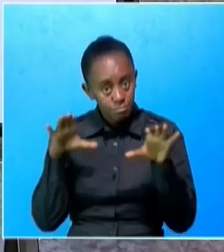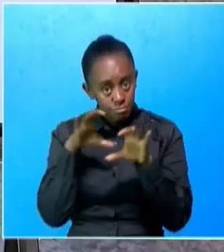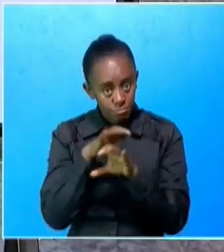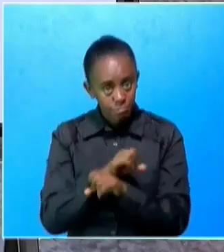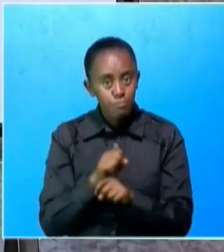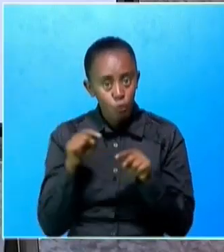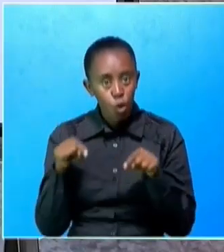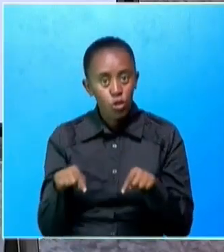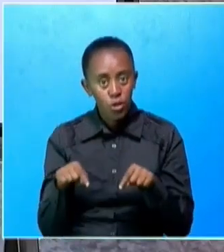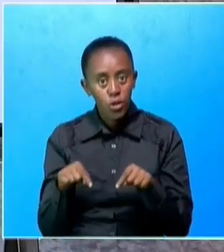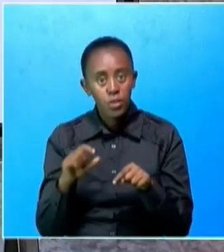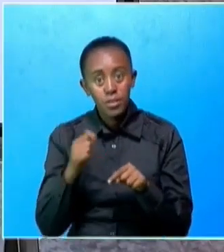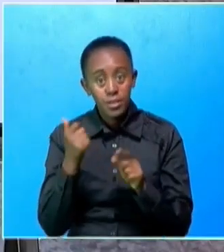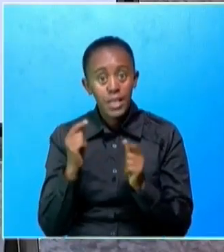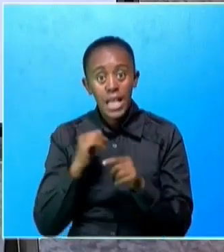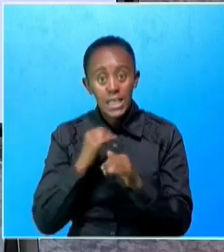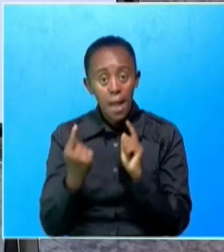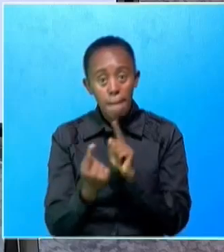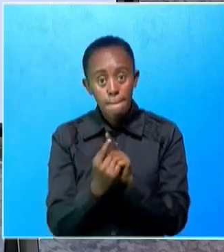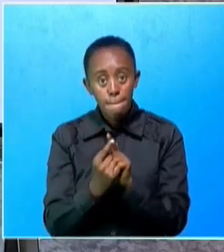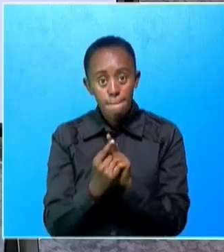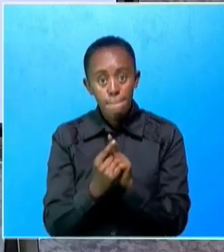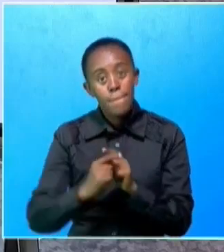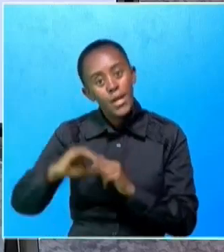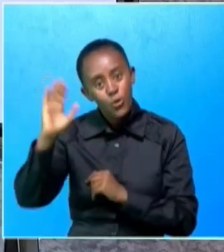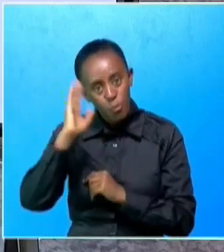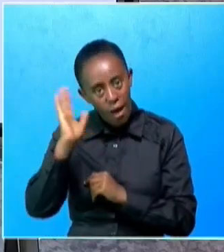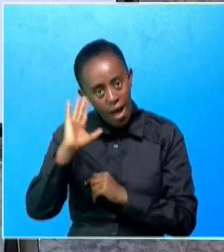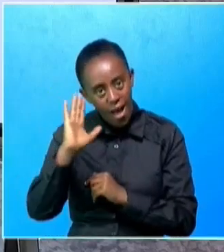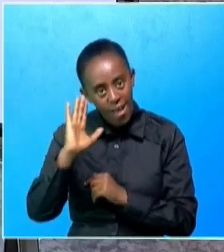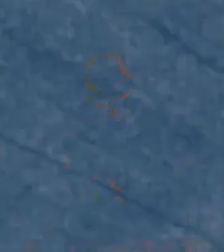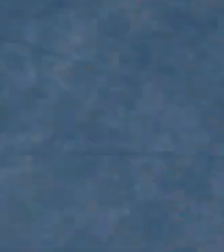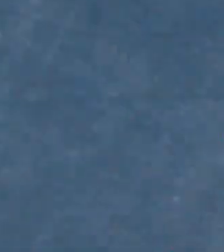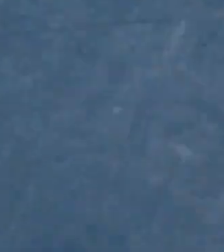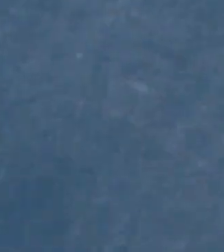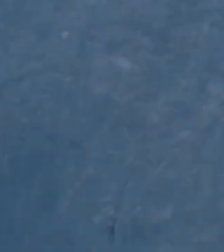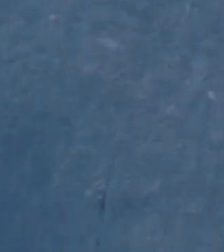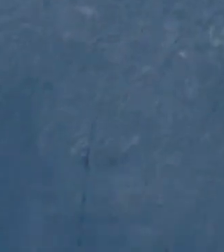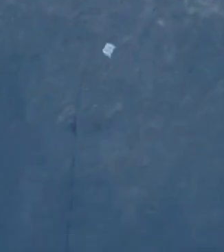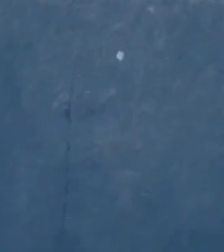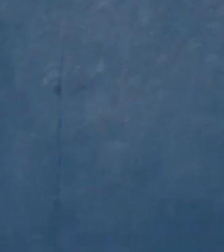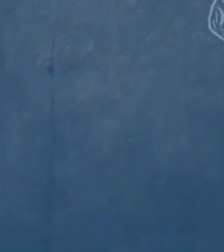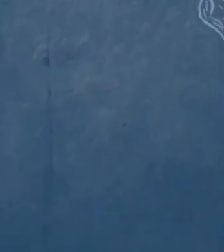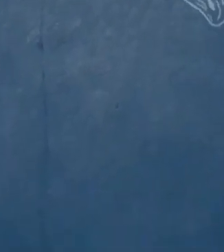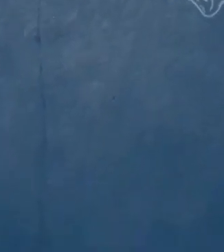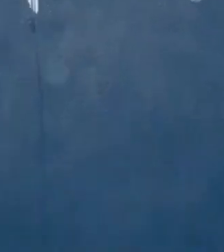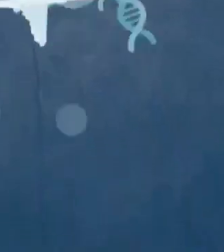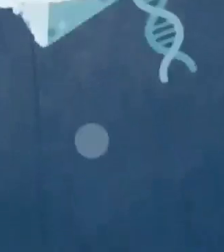for today. Till we meet next time, goodbye, everybody.